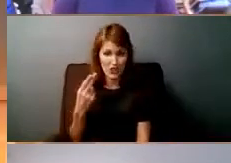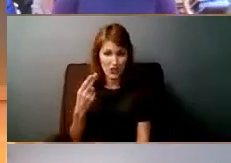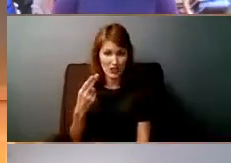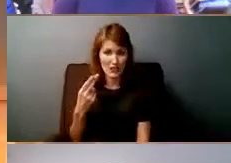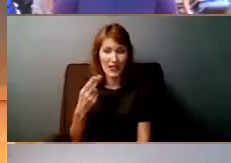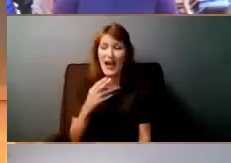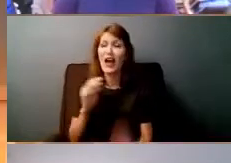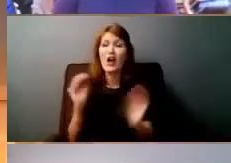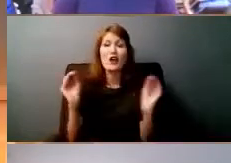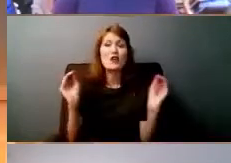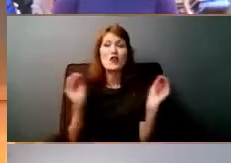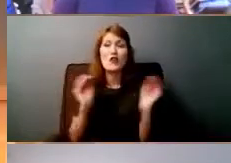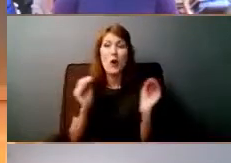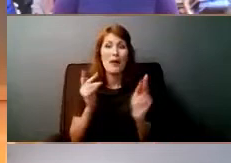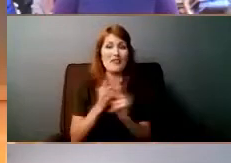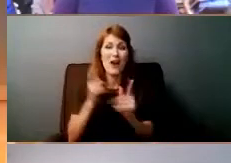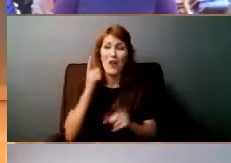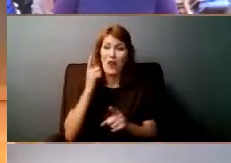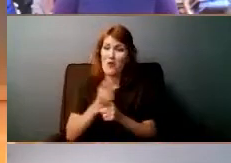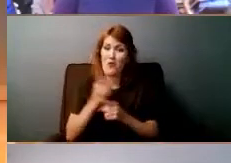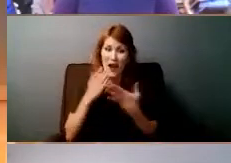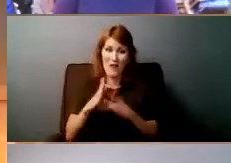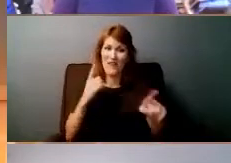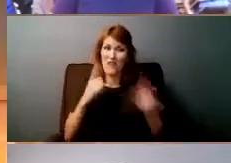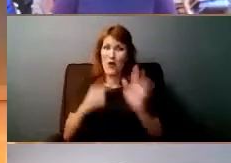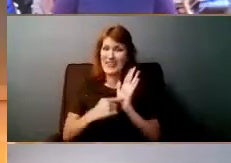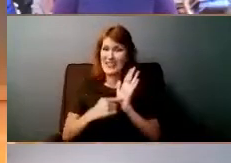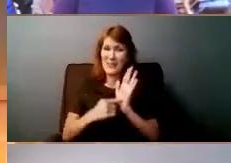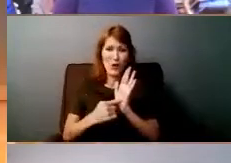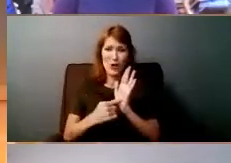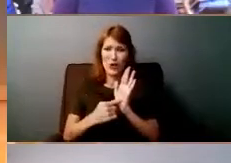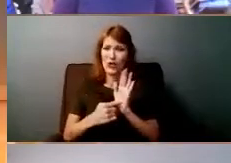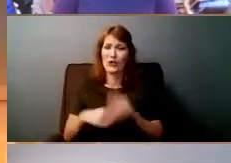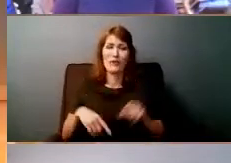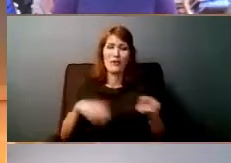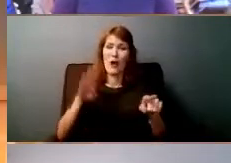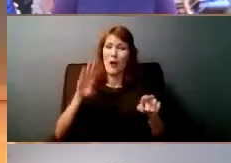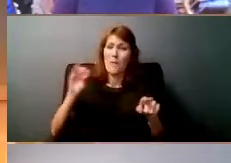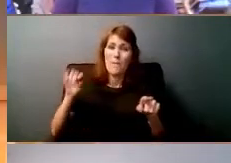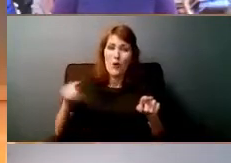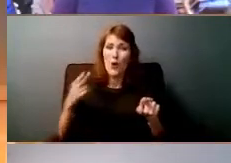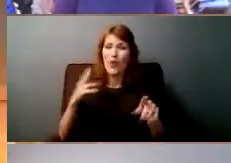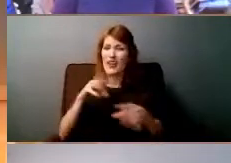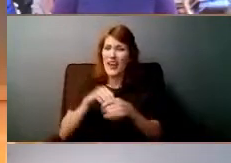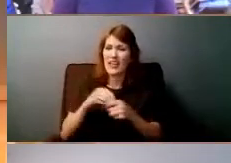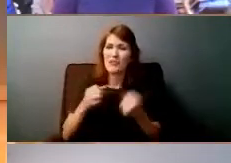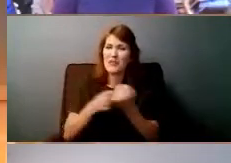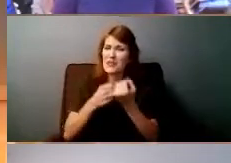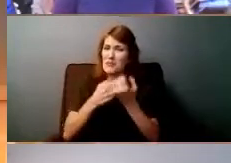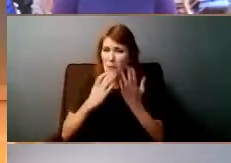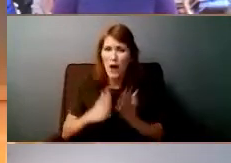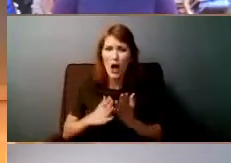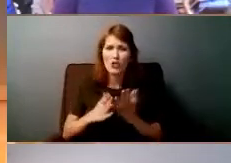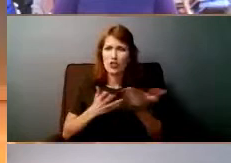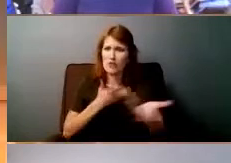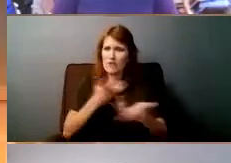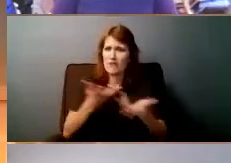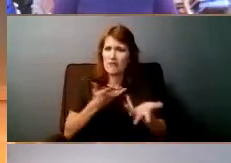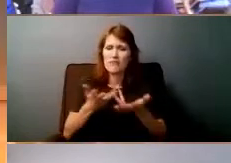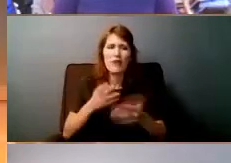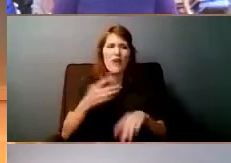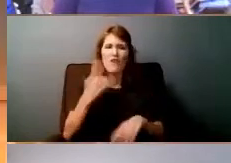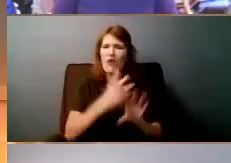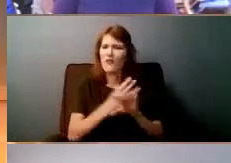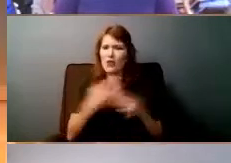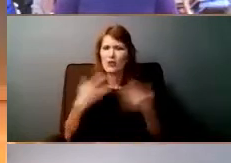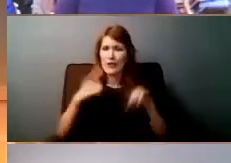figured out the right way to do exhibitor booths, exhibitor engagement, and sponsor engagement on virtual events. So if you